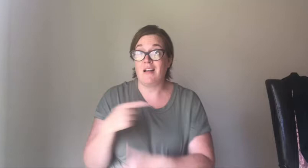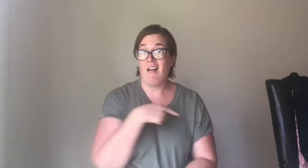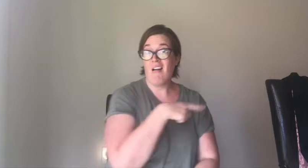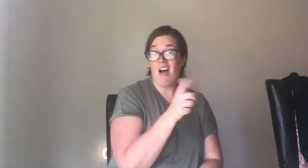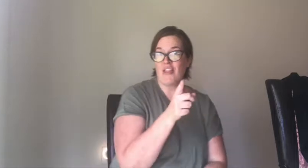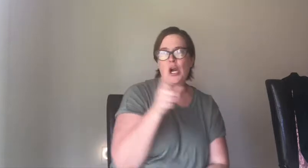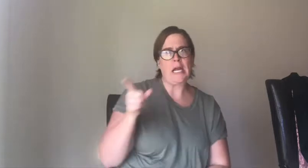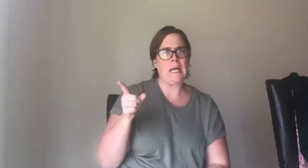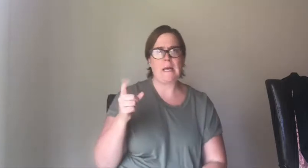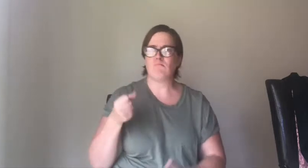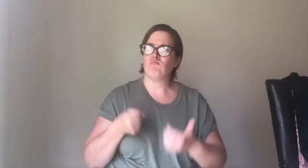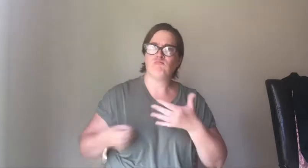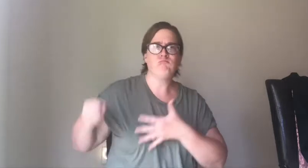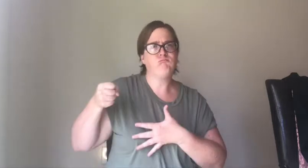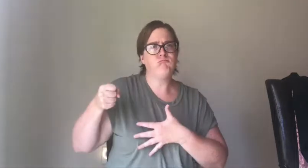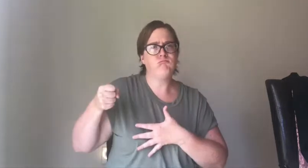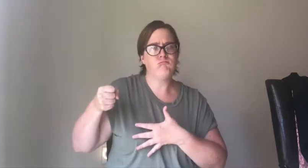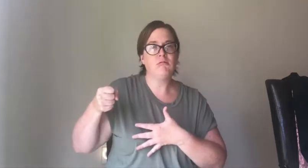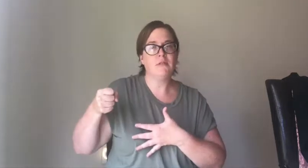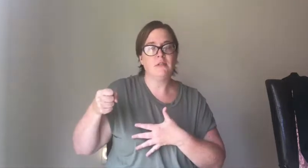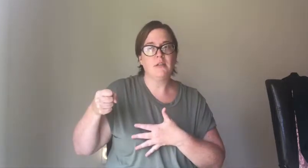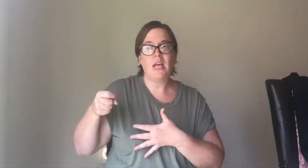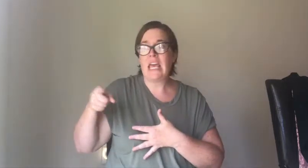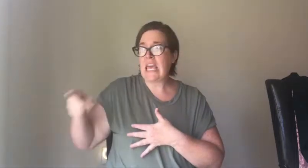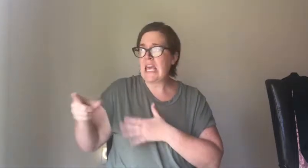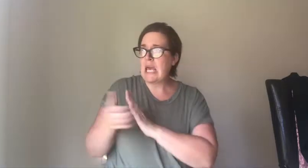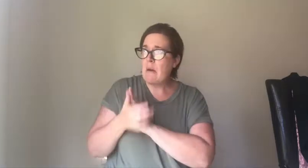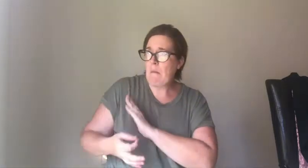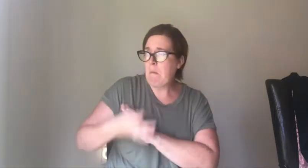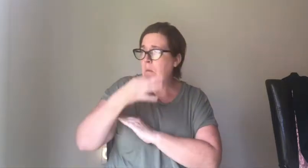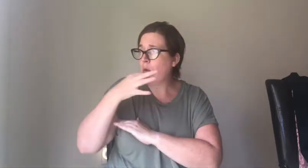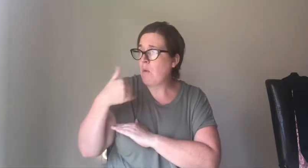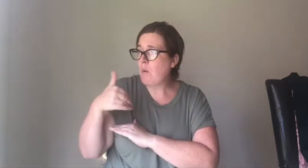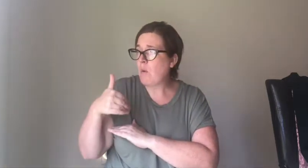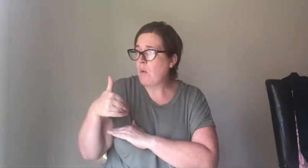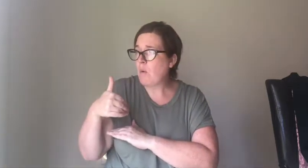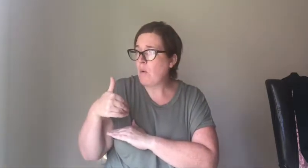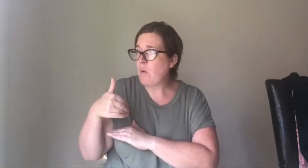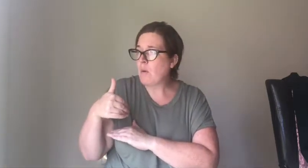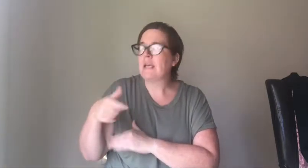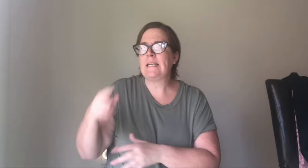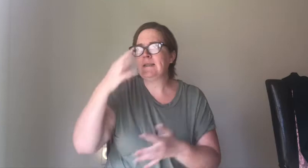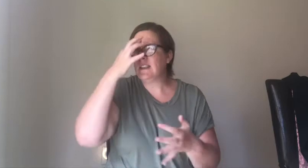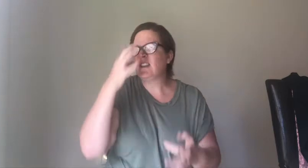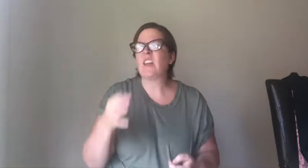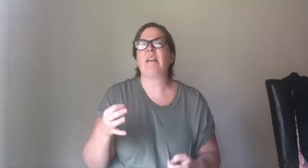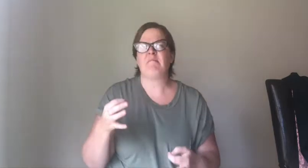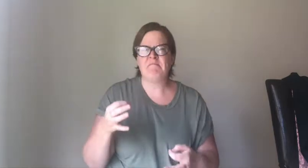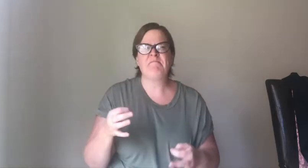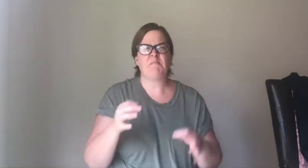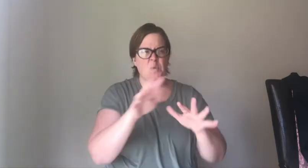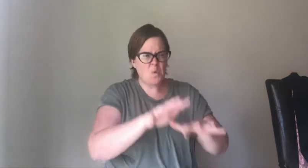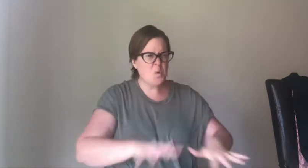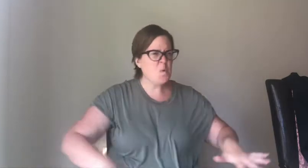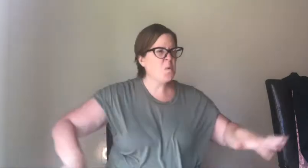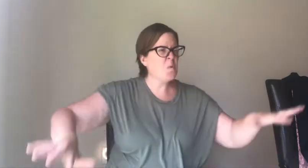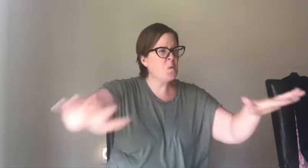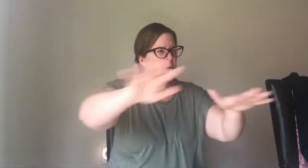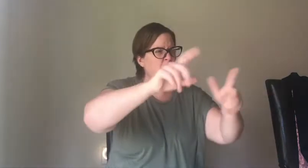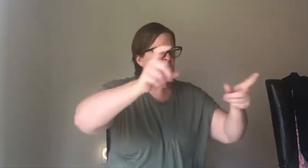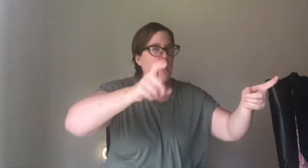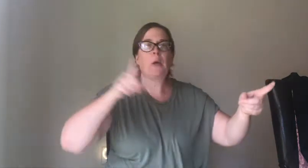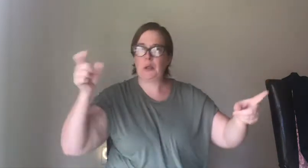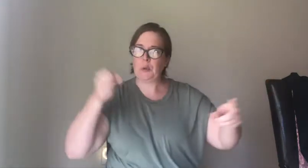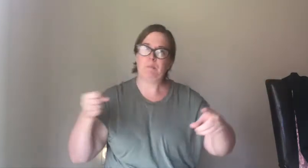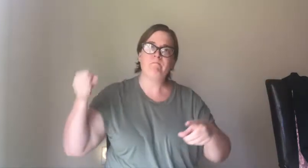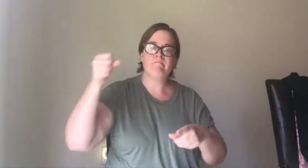king's administration, just like he has with all these other kings that have come and gone. And so Daniel is rising. He's in power, and Darius the